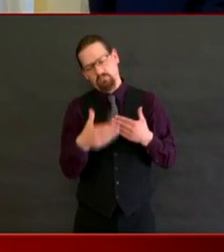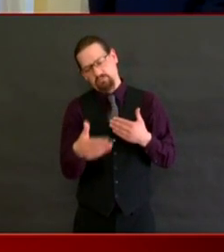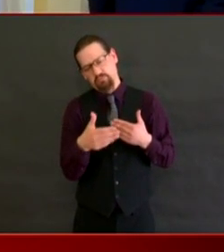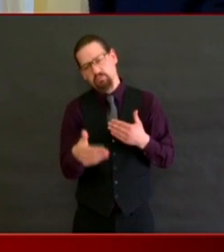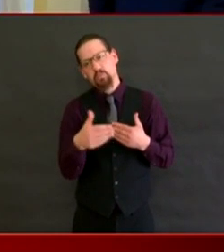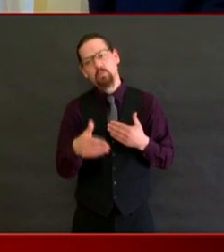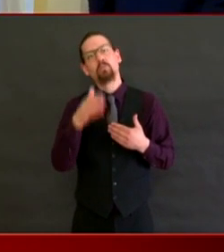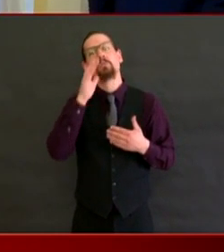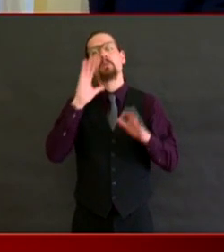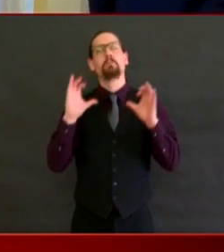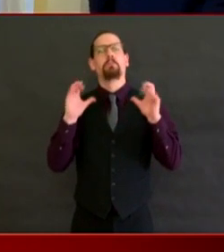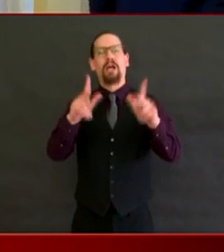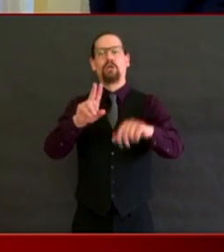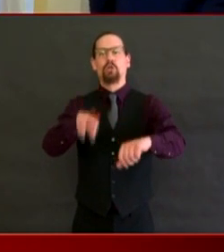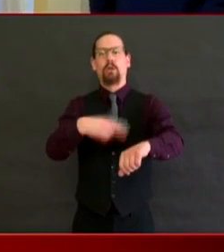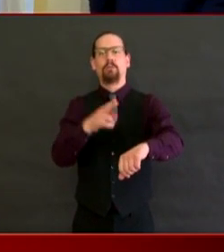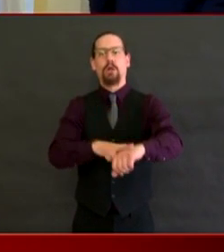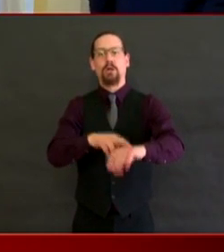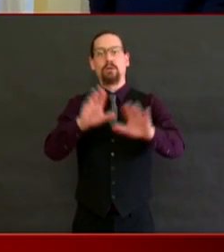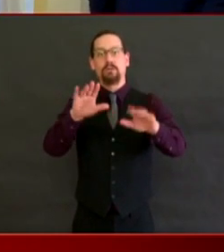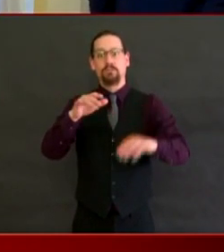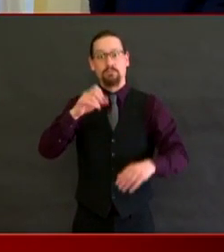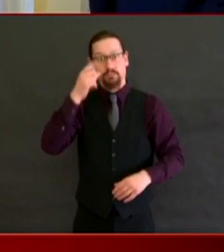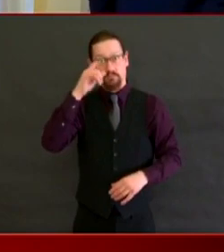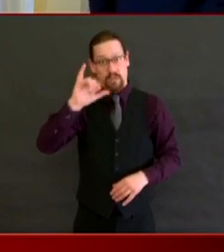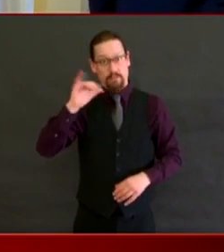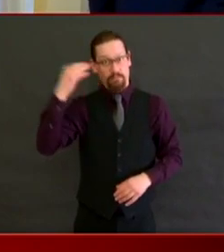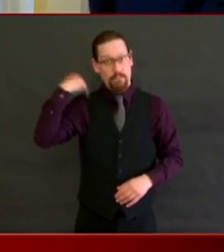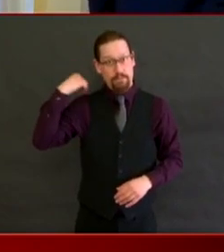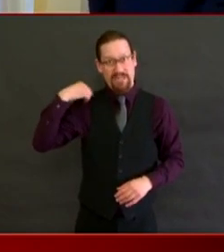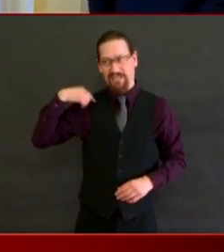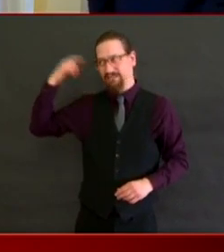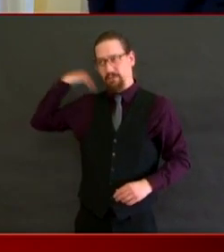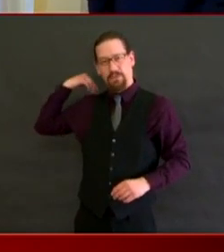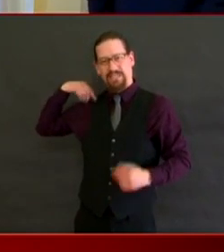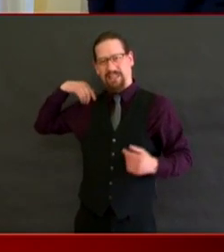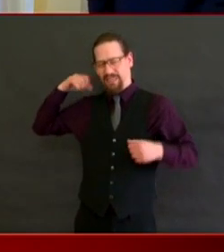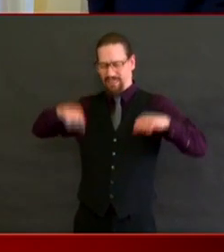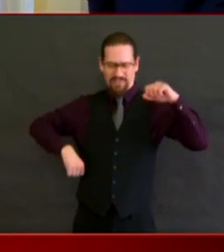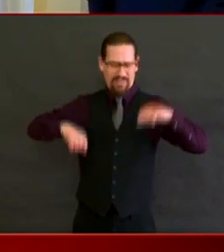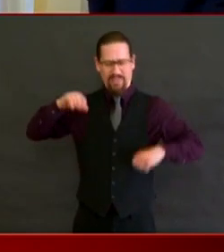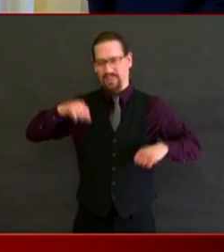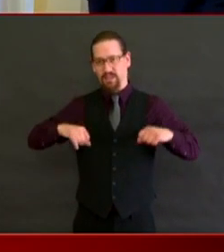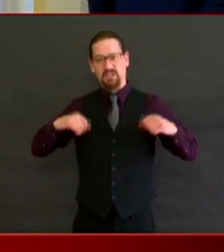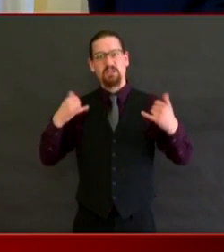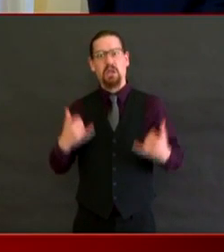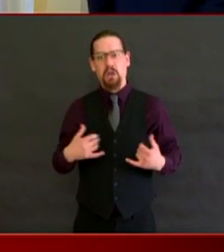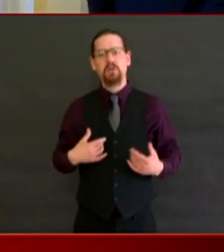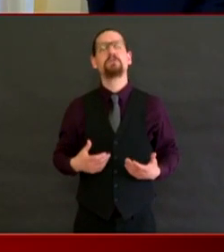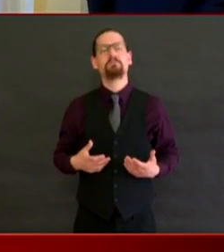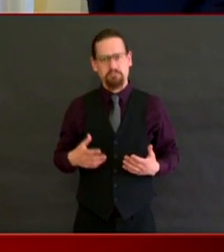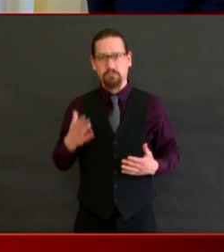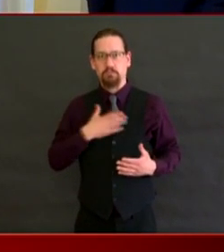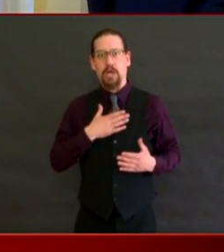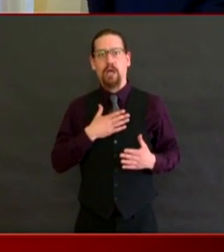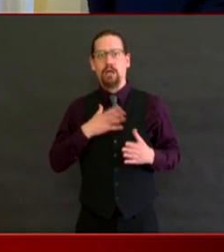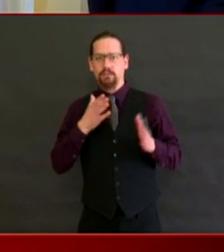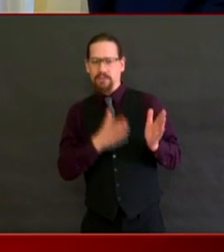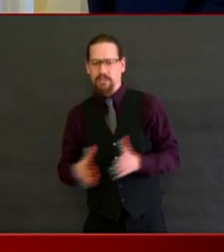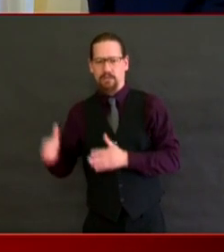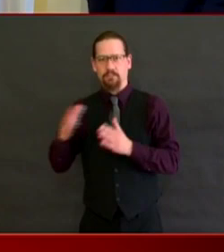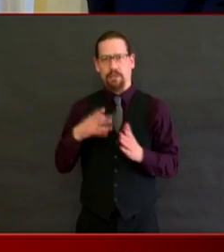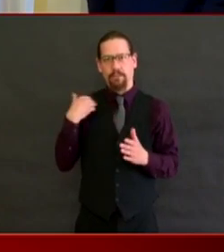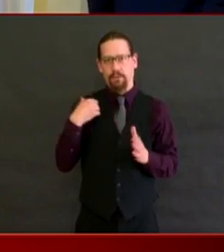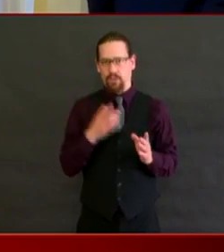way it was, but we're on a path. We have a plan. We're on a path. We're in touch with how bad it'll be, but we also